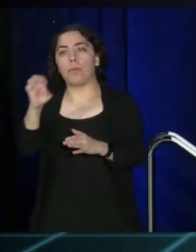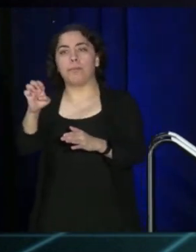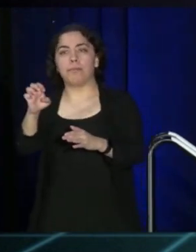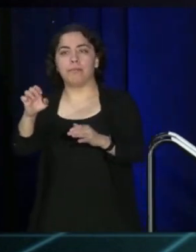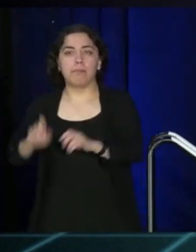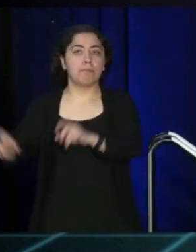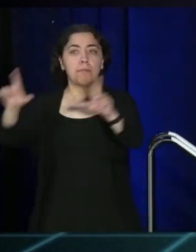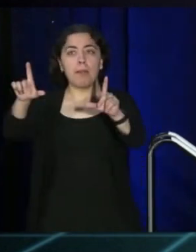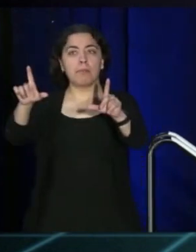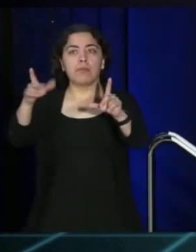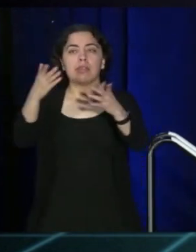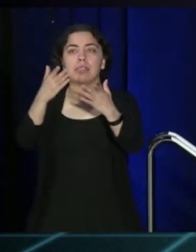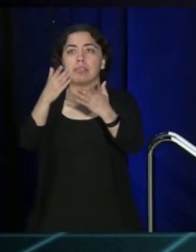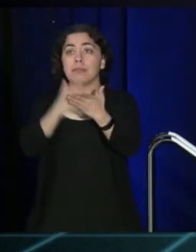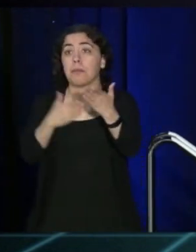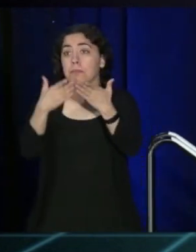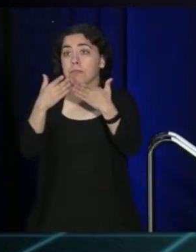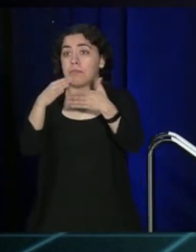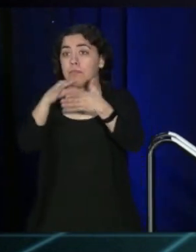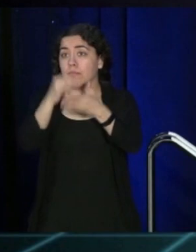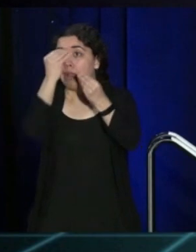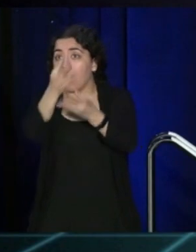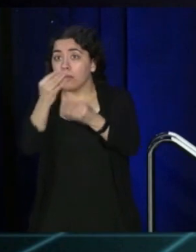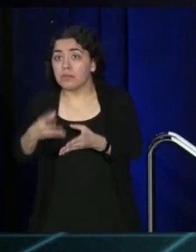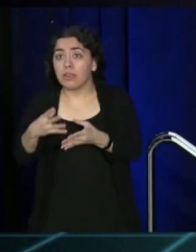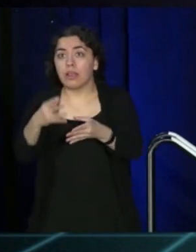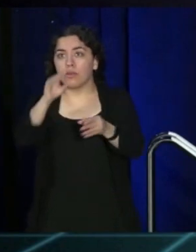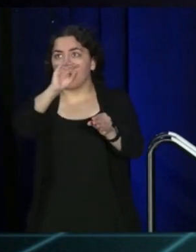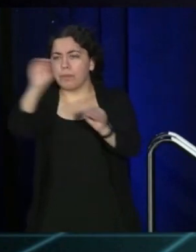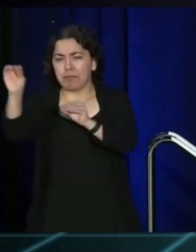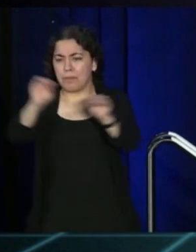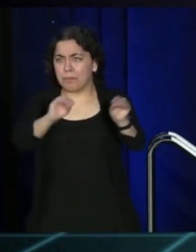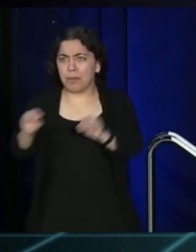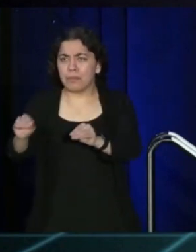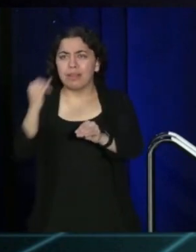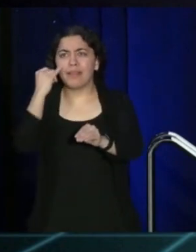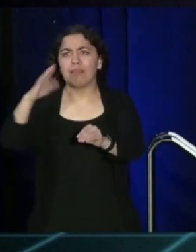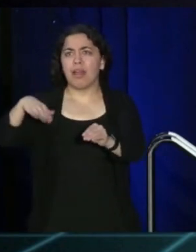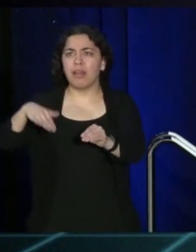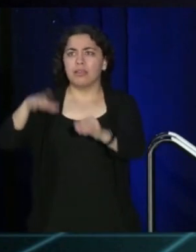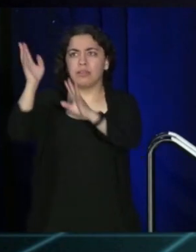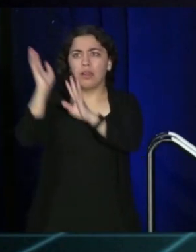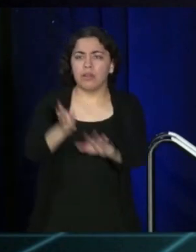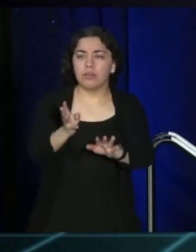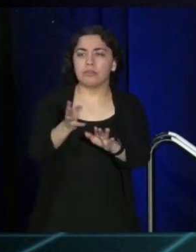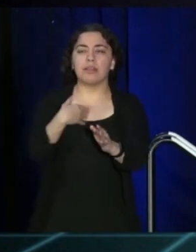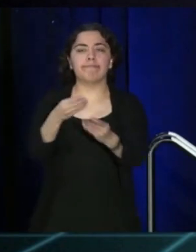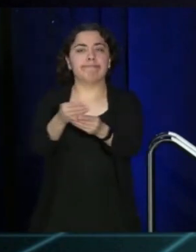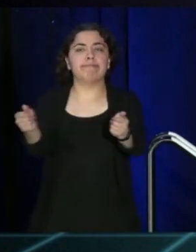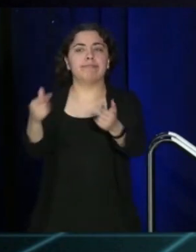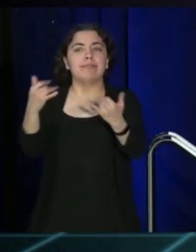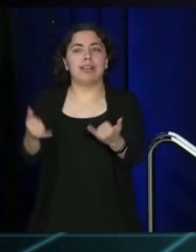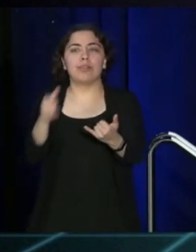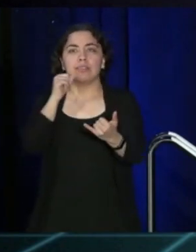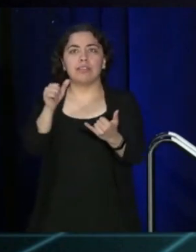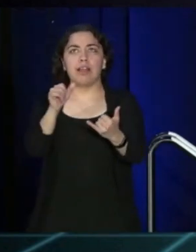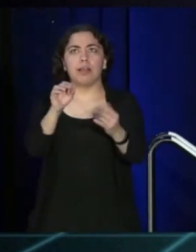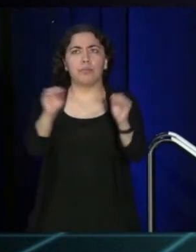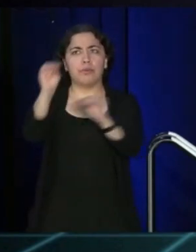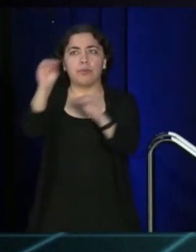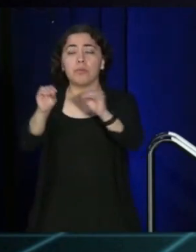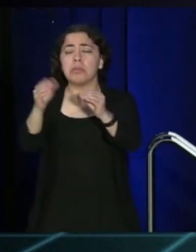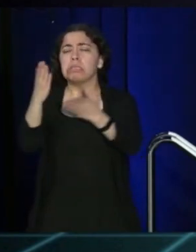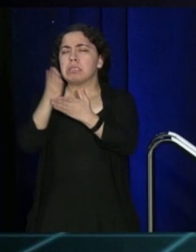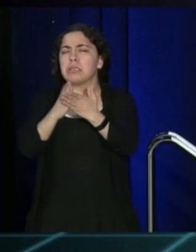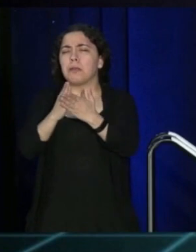have that downloaded. And so, yeah, I fixed that. And now the content isn't bumping around. I got the animation,